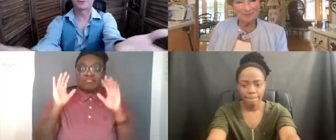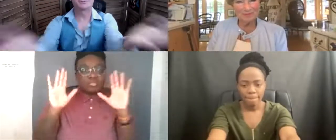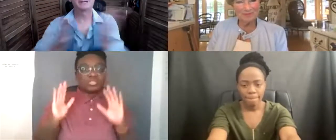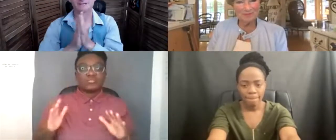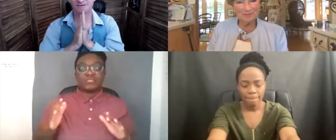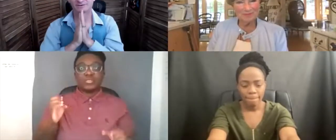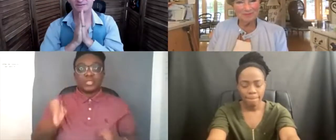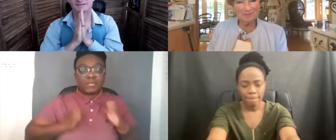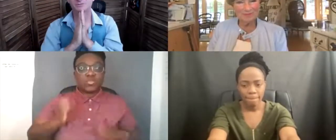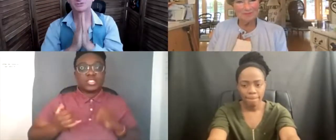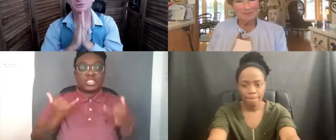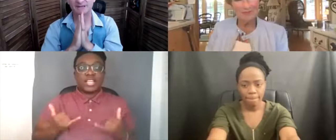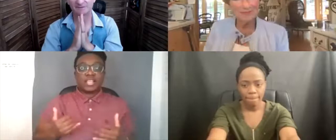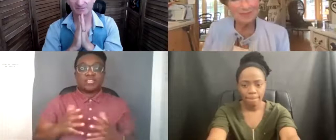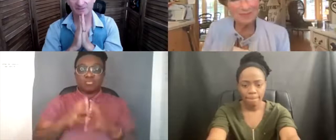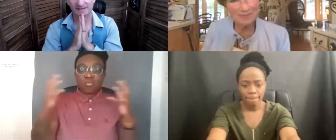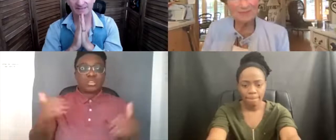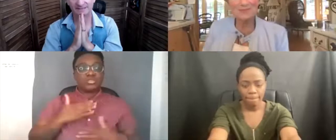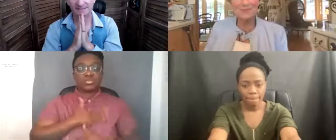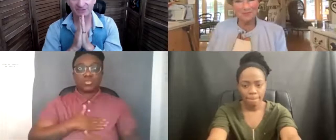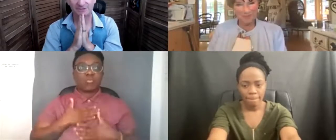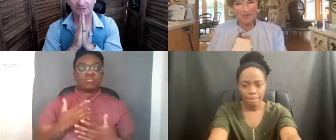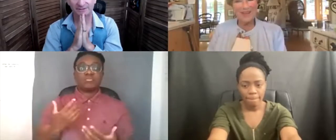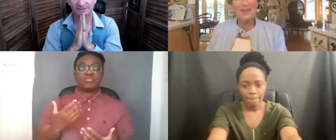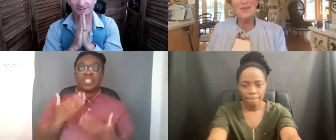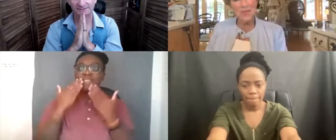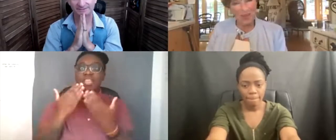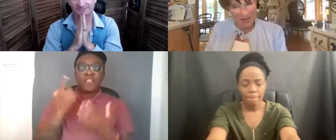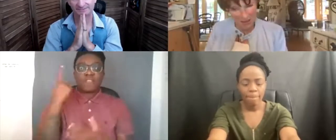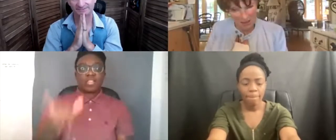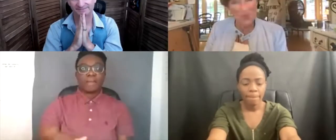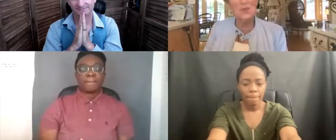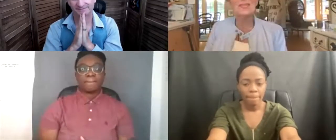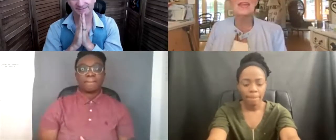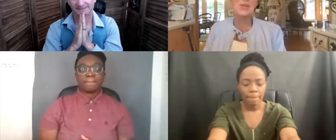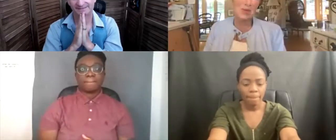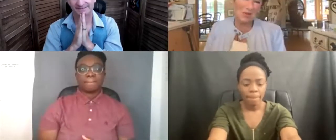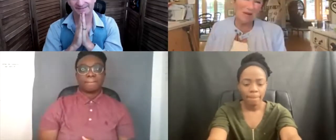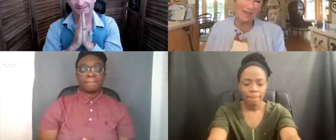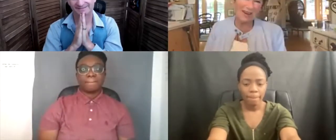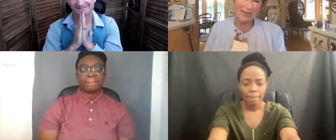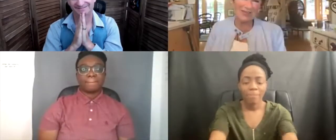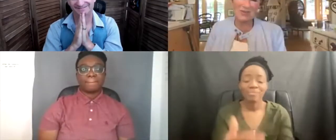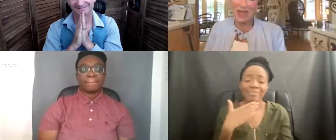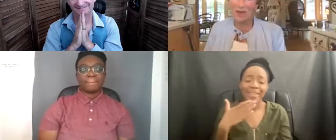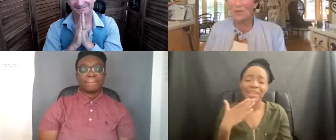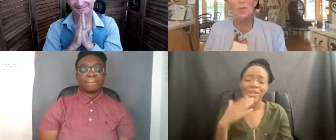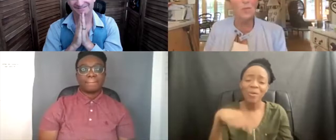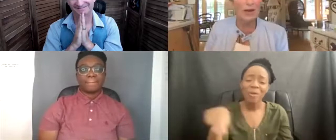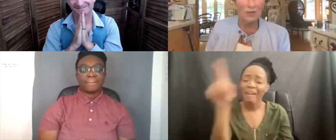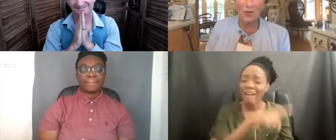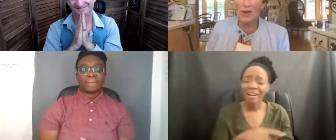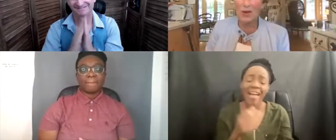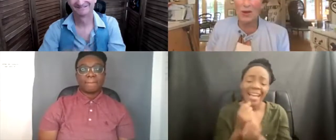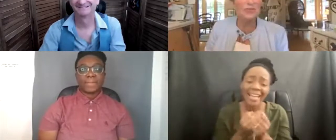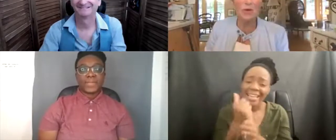for you being here. And we're so thankful for that. Thank you, Marion. Thank you. Thank you, my darlings. Every one